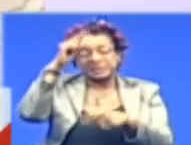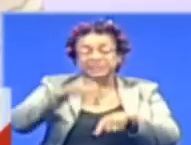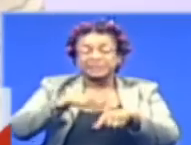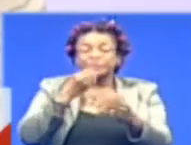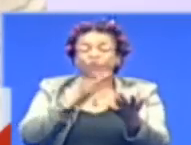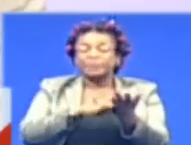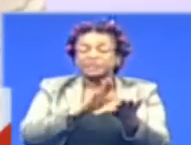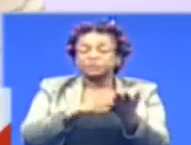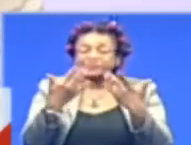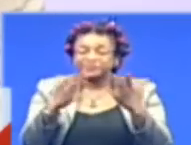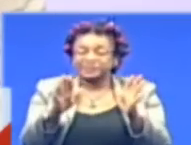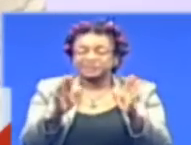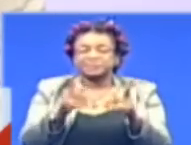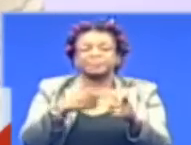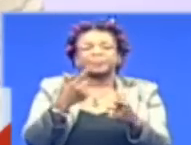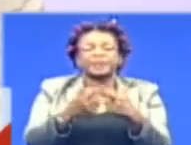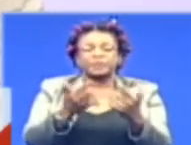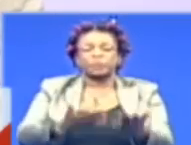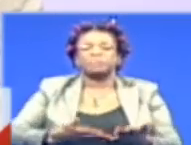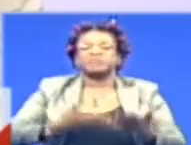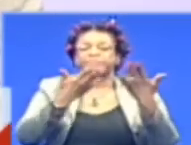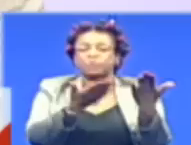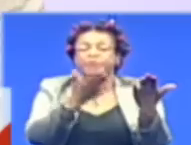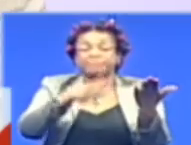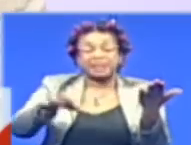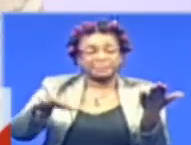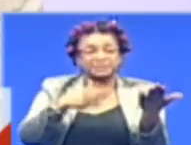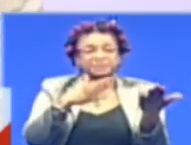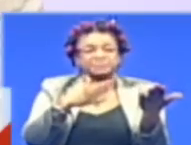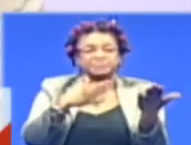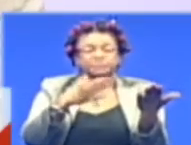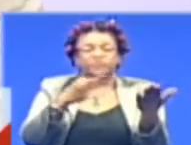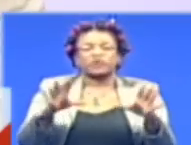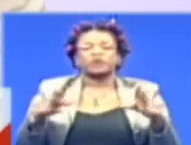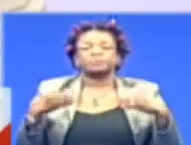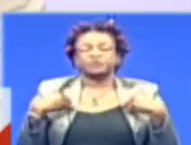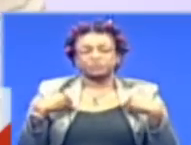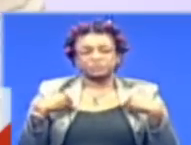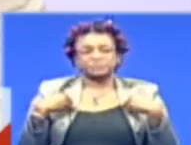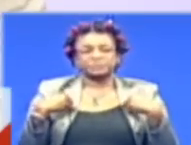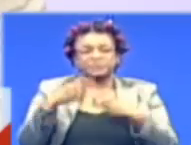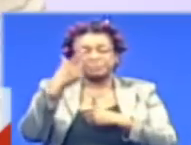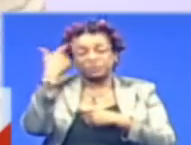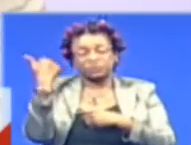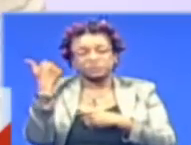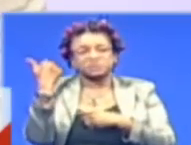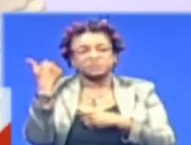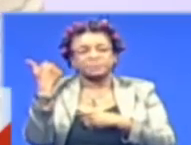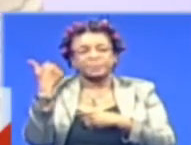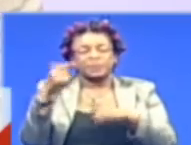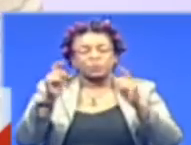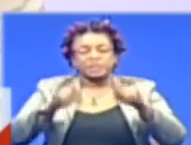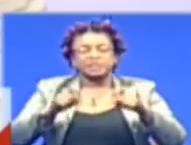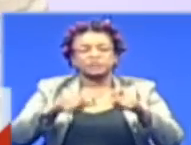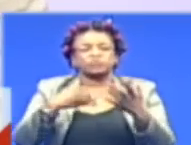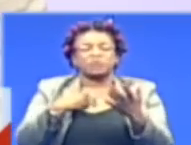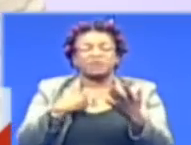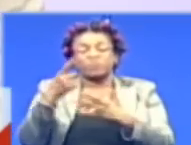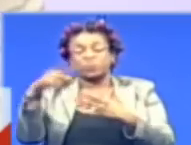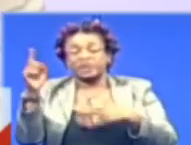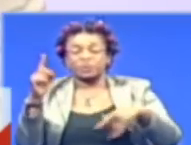done, they'll be tabled in Parliament for adoption. Yeah. Because at the end of the day, we need to have a win-win situation. We need to